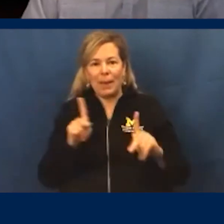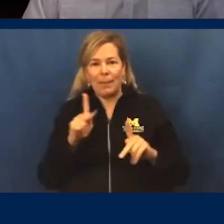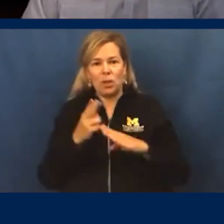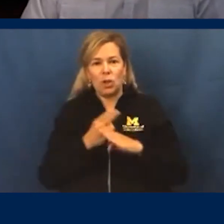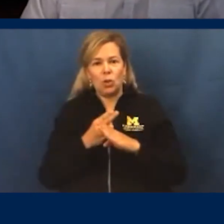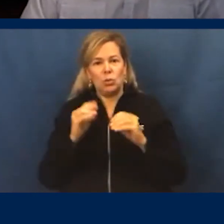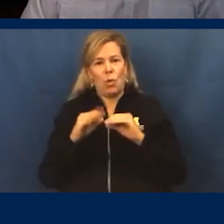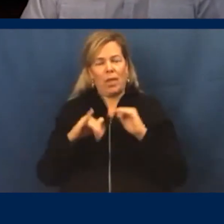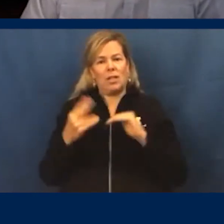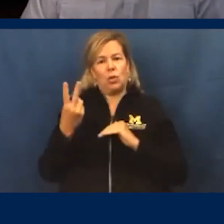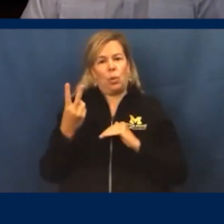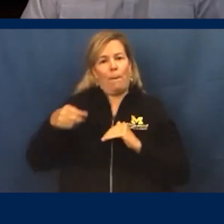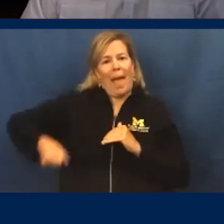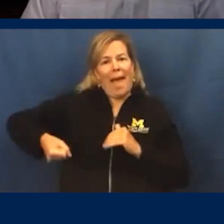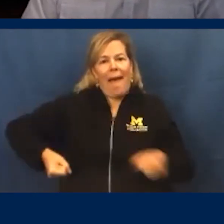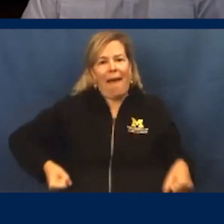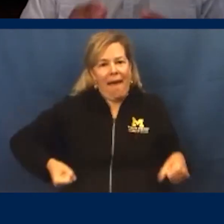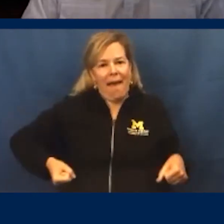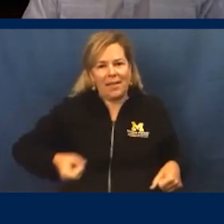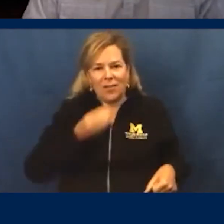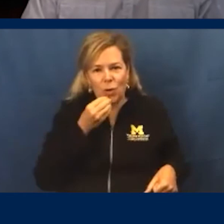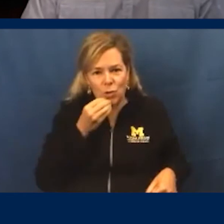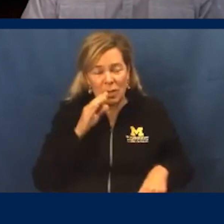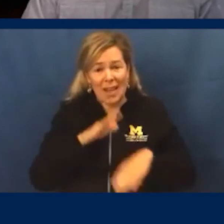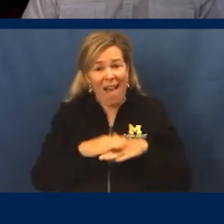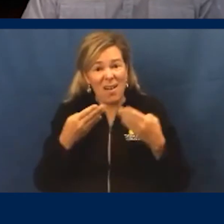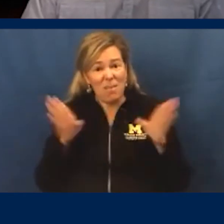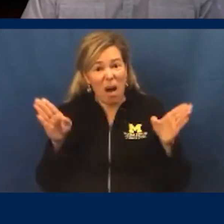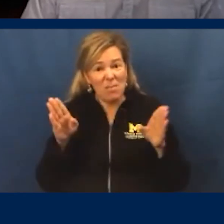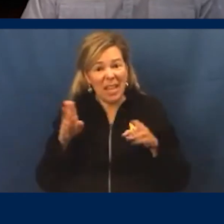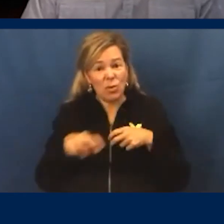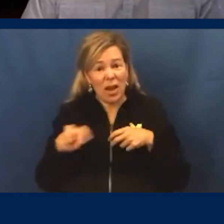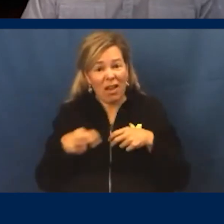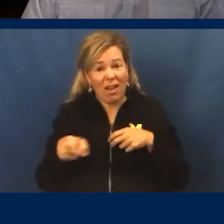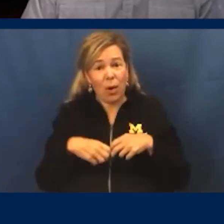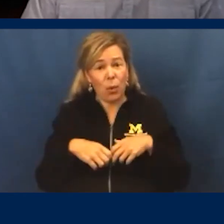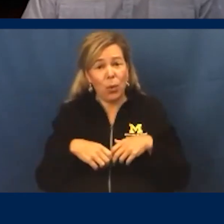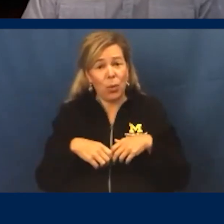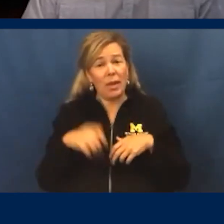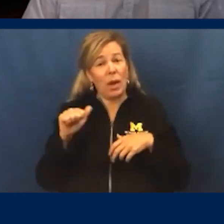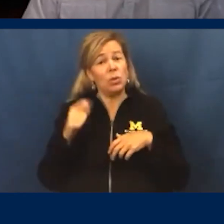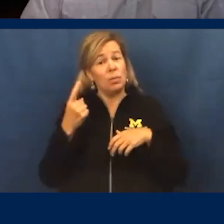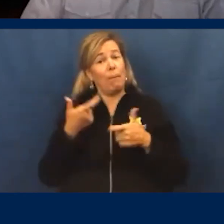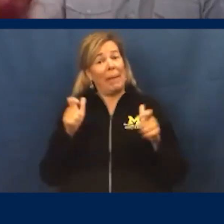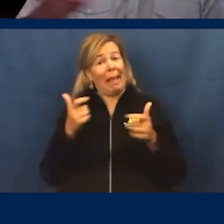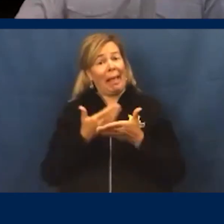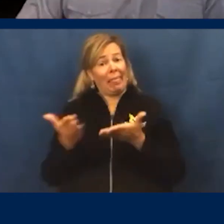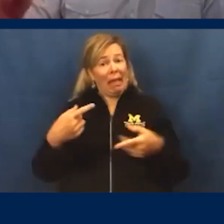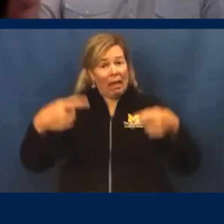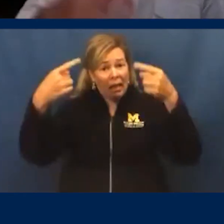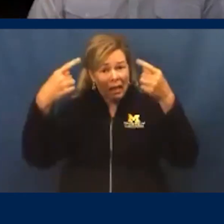on public transportation. That was a big thing that got settled. And so in